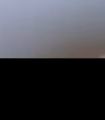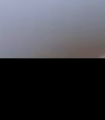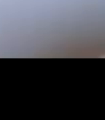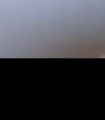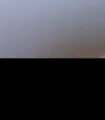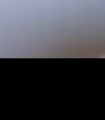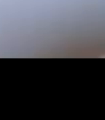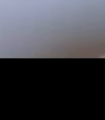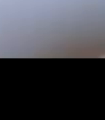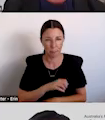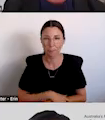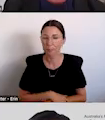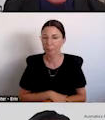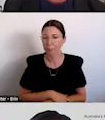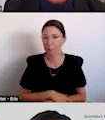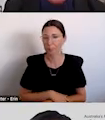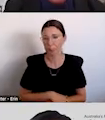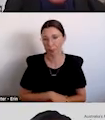1 second.